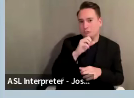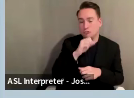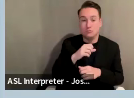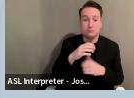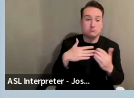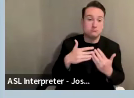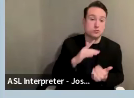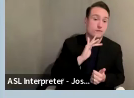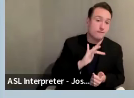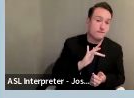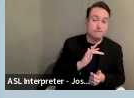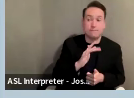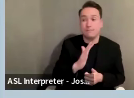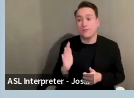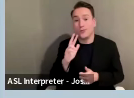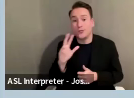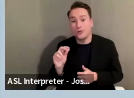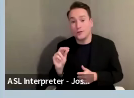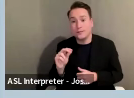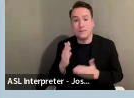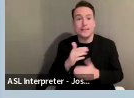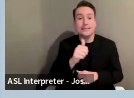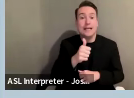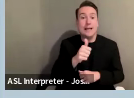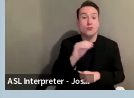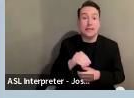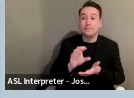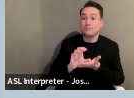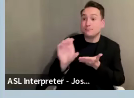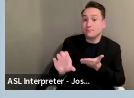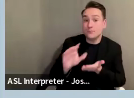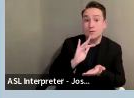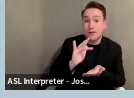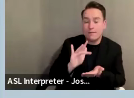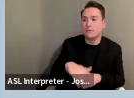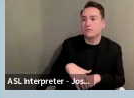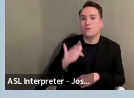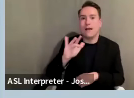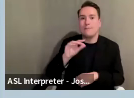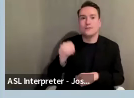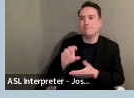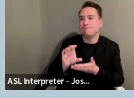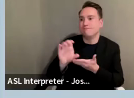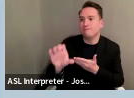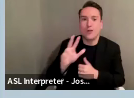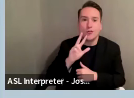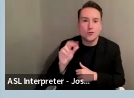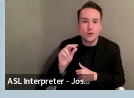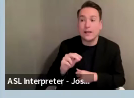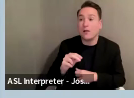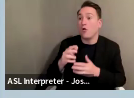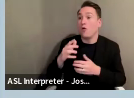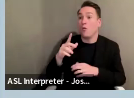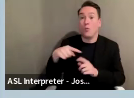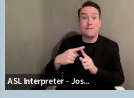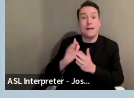might be 30, it might be 10% at 25 and 25% at 30 and the rest at 35. Once again, keep it in